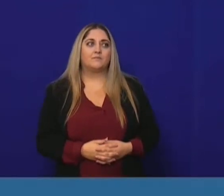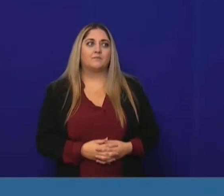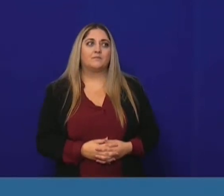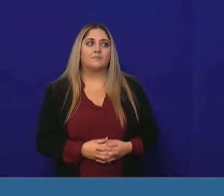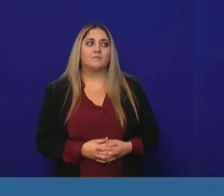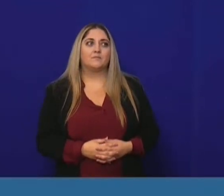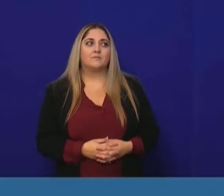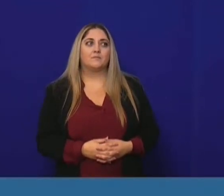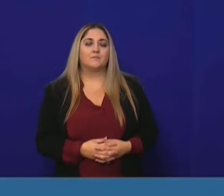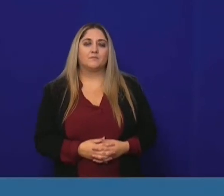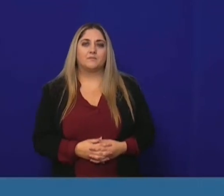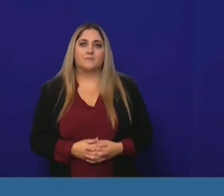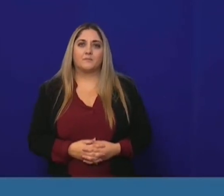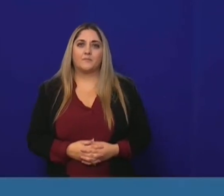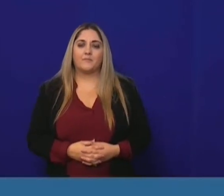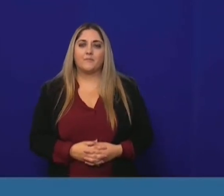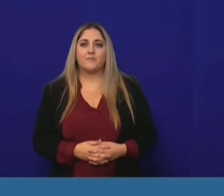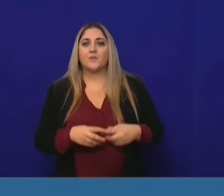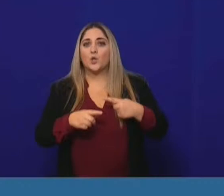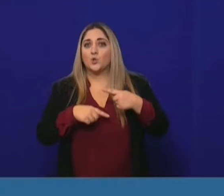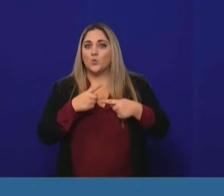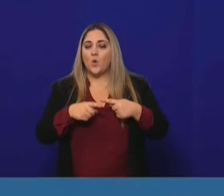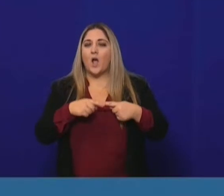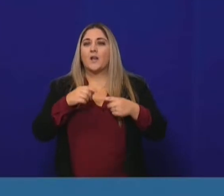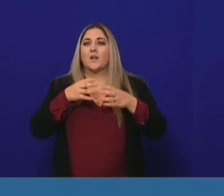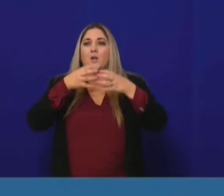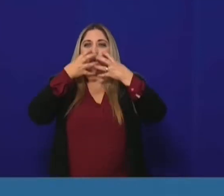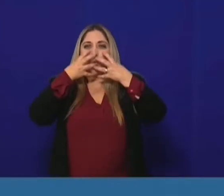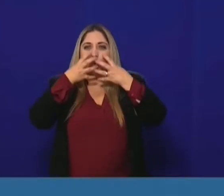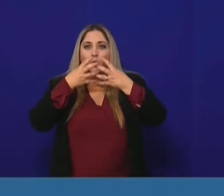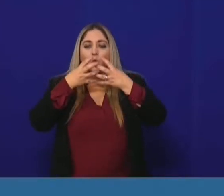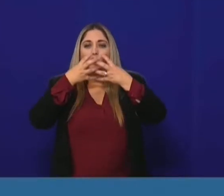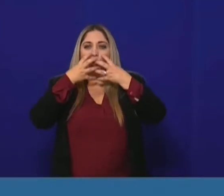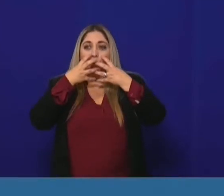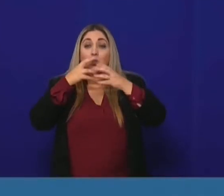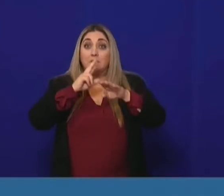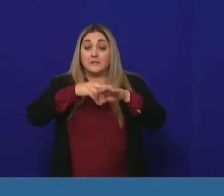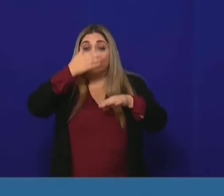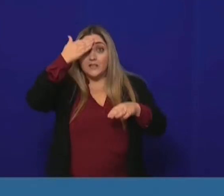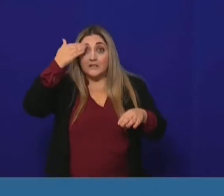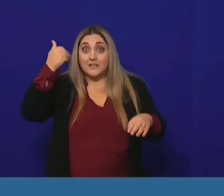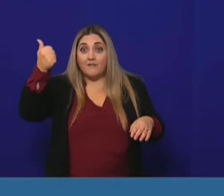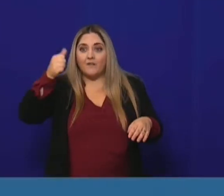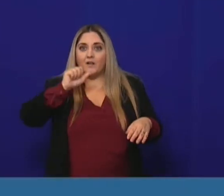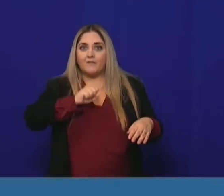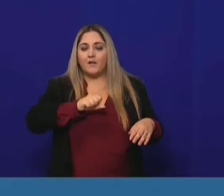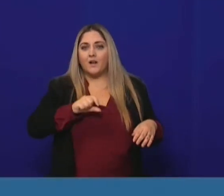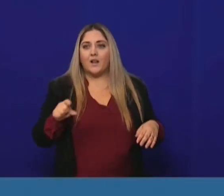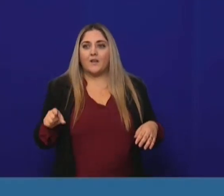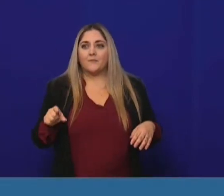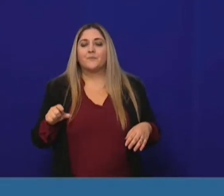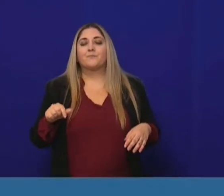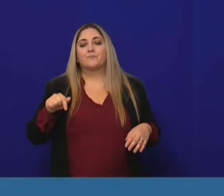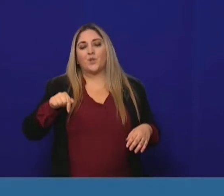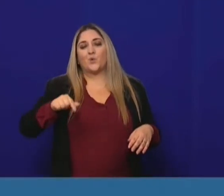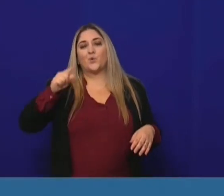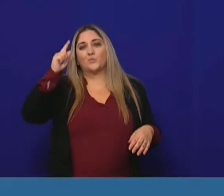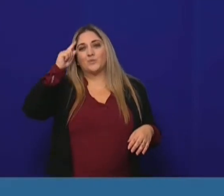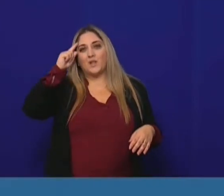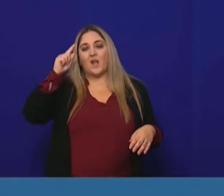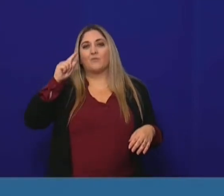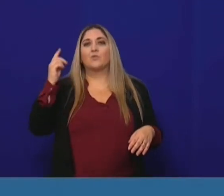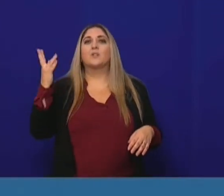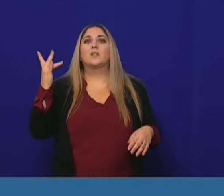Fuq każijiet li kienu fuq il-ventilator u llum nafu jekk tħares lejn in-numru totali ta' każijiet li kellna